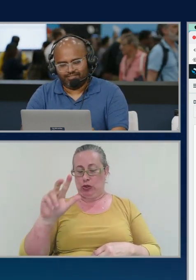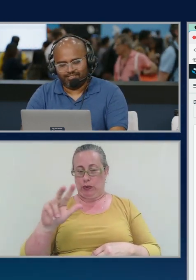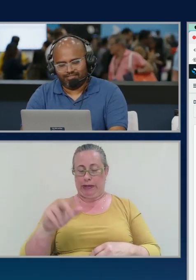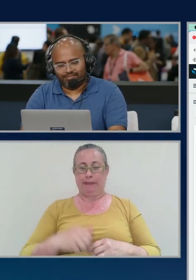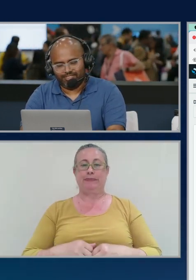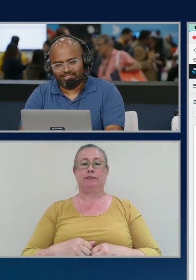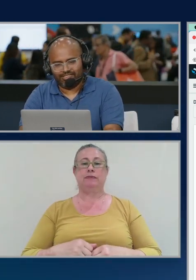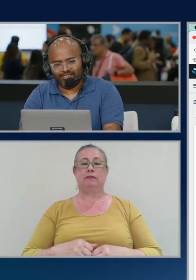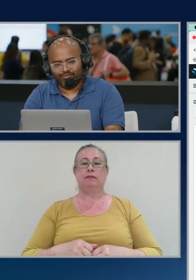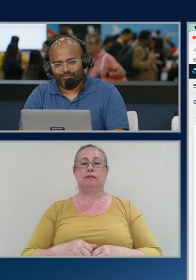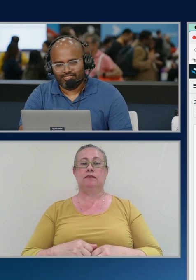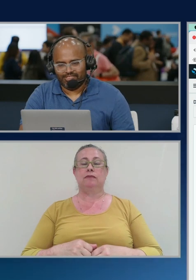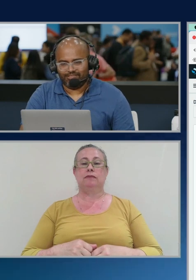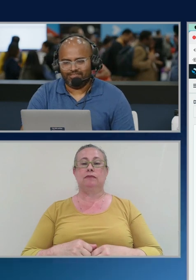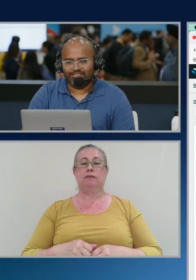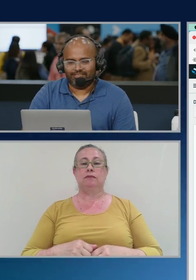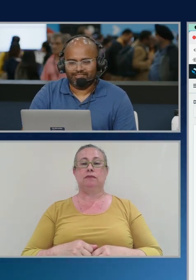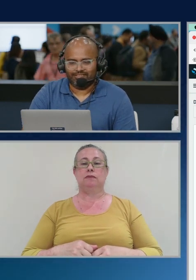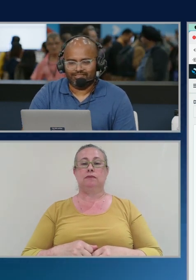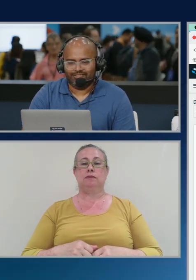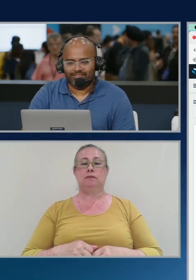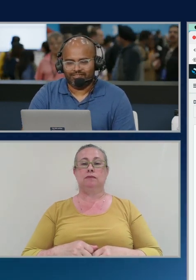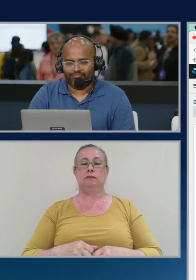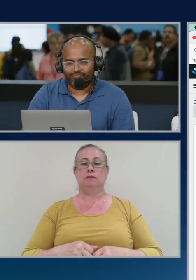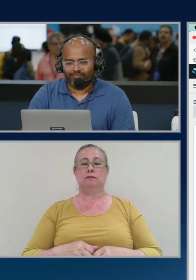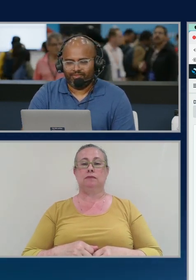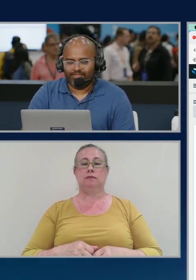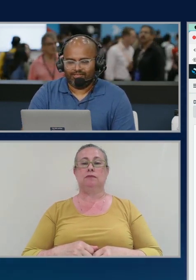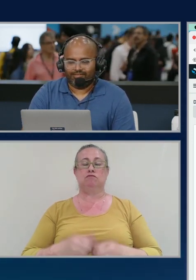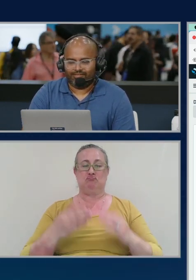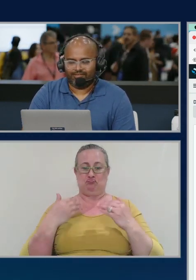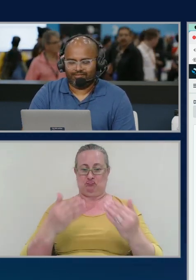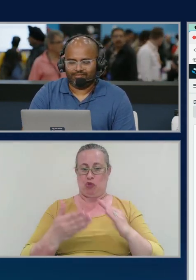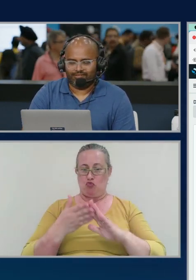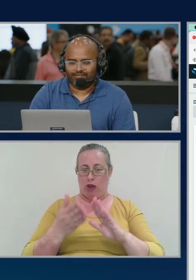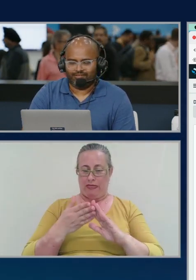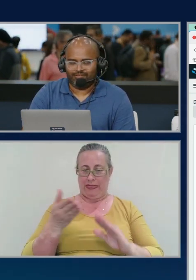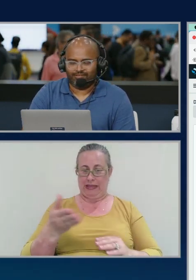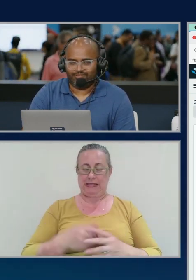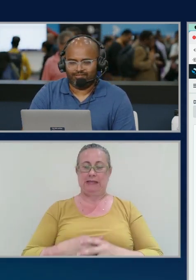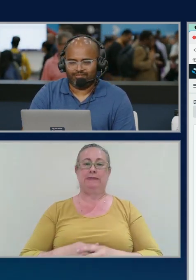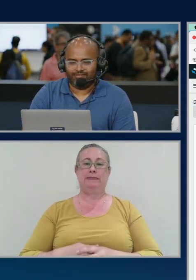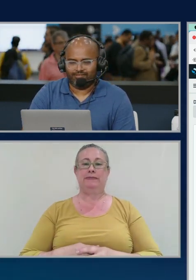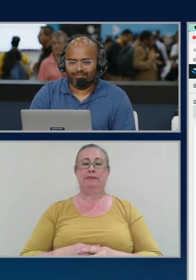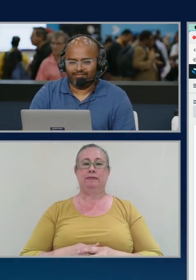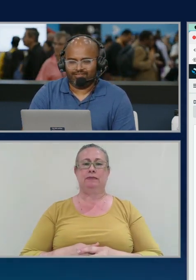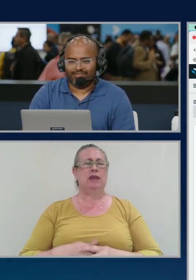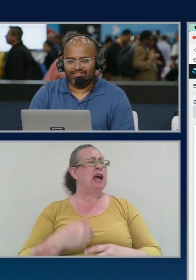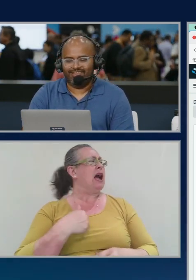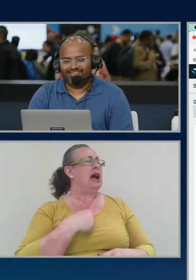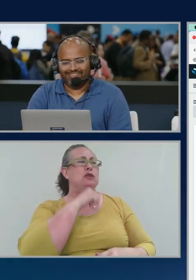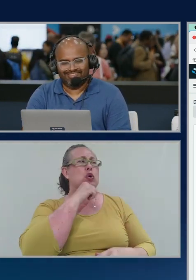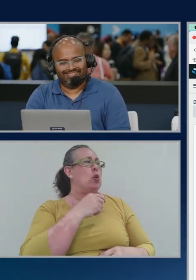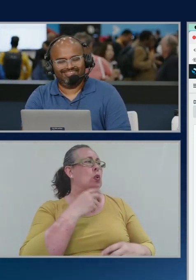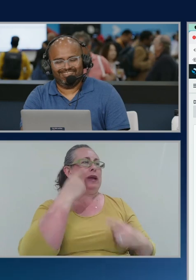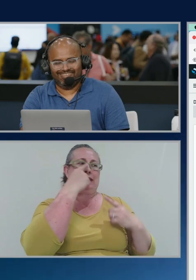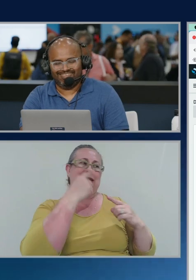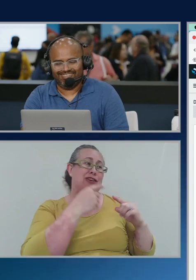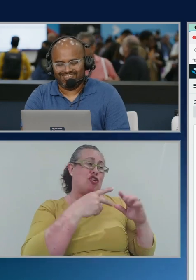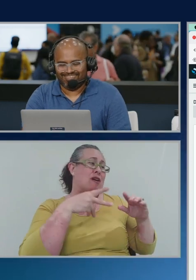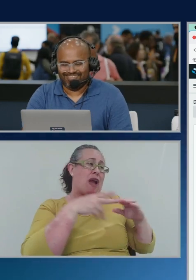Try to cheat here by copy-pasting, so let's just run this. I don't consider cut and pasting cheating, by the